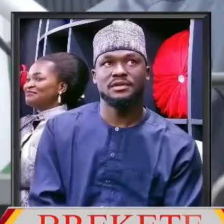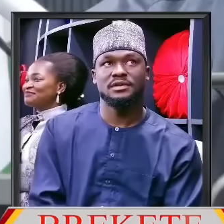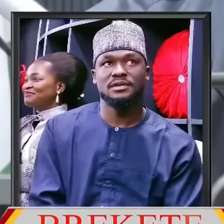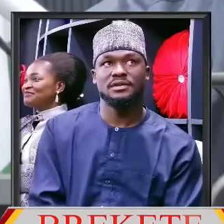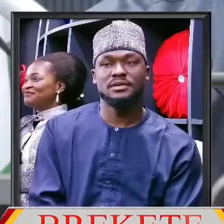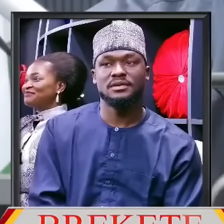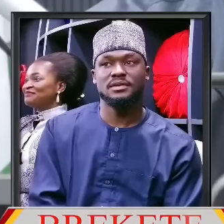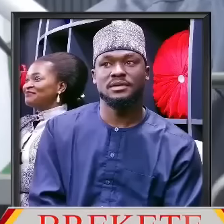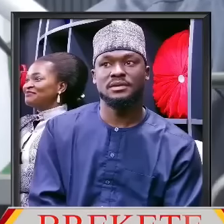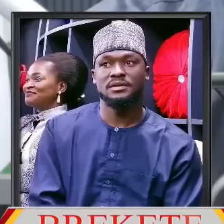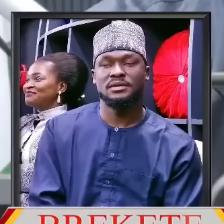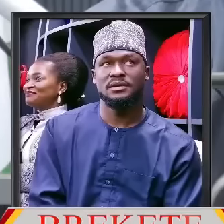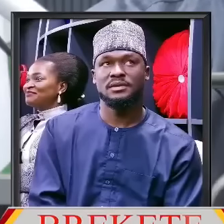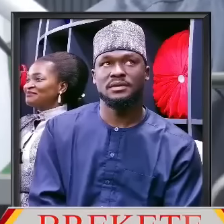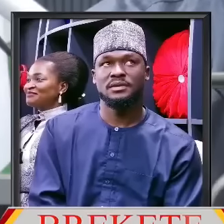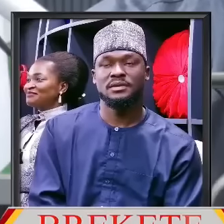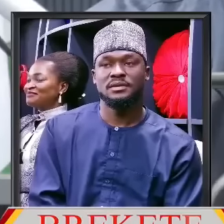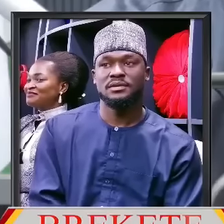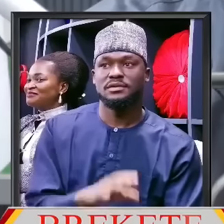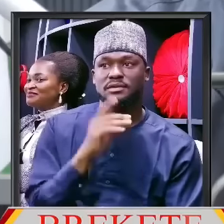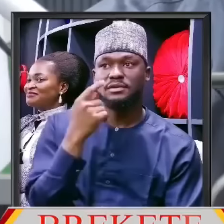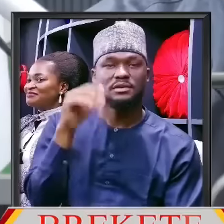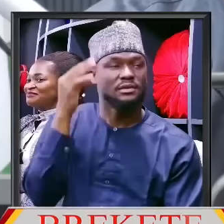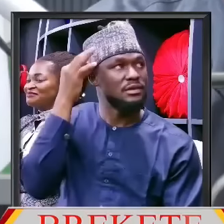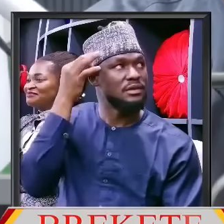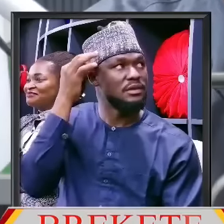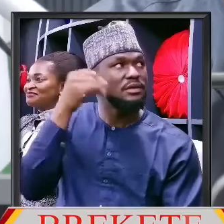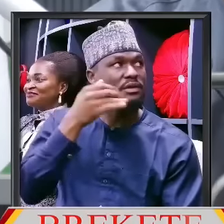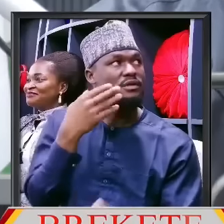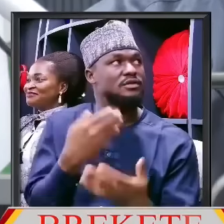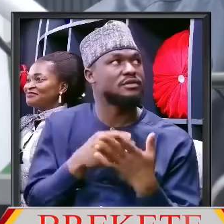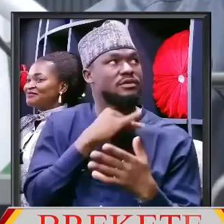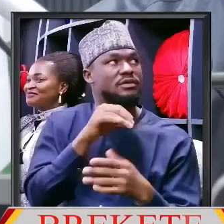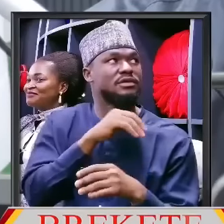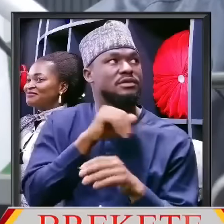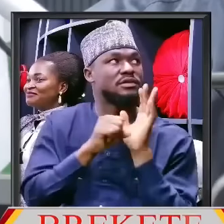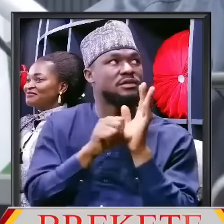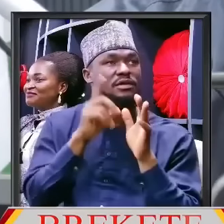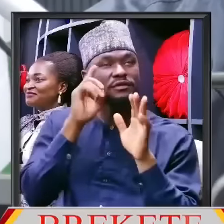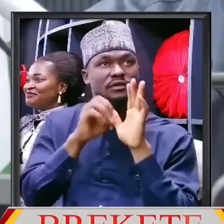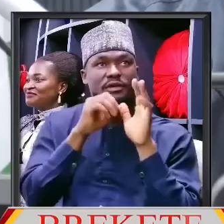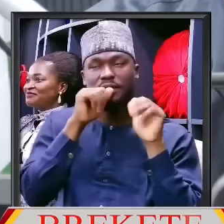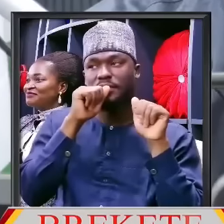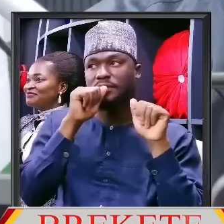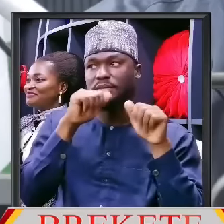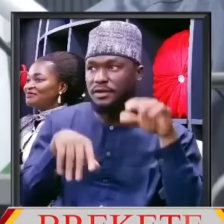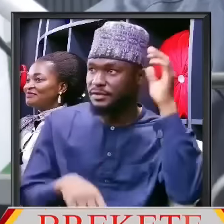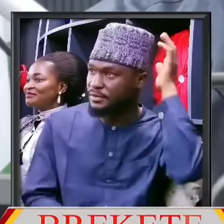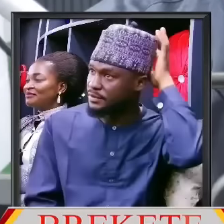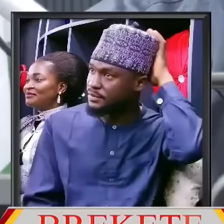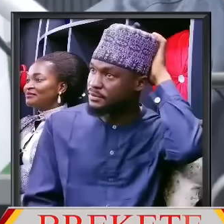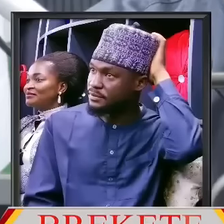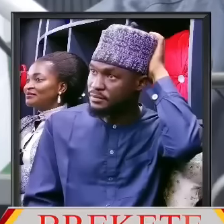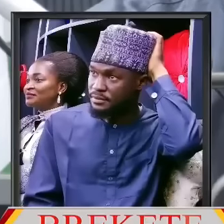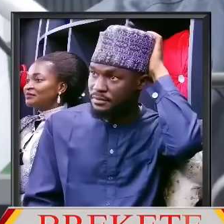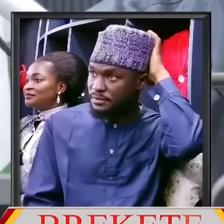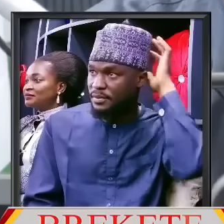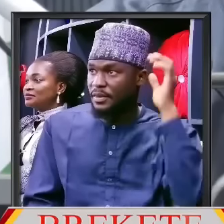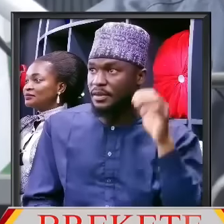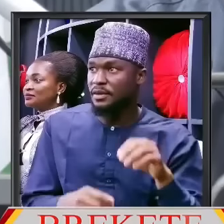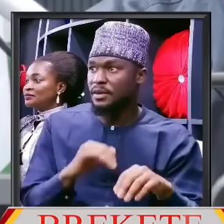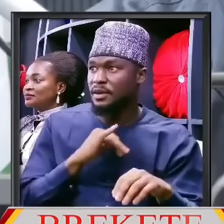So your right. Gray hair good. Because no, gray hair is a sign and a blessing. All right. So actually I came in from